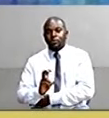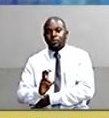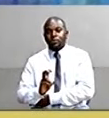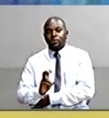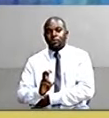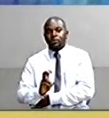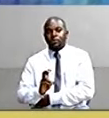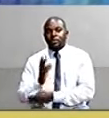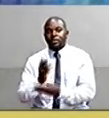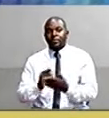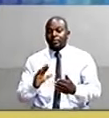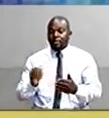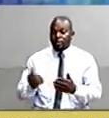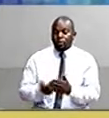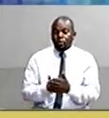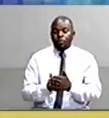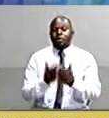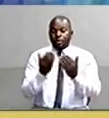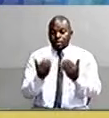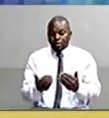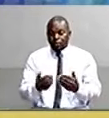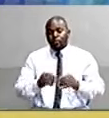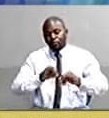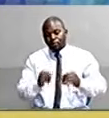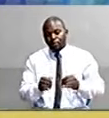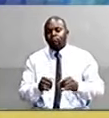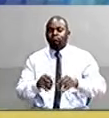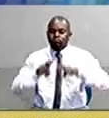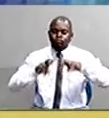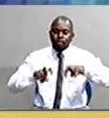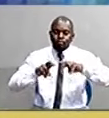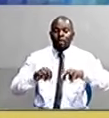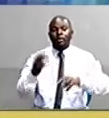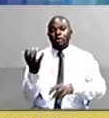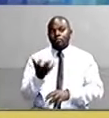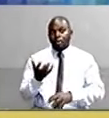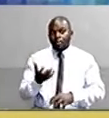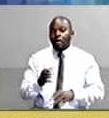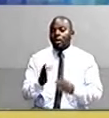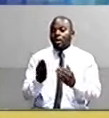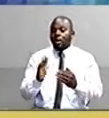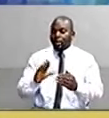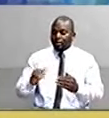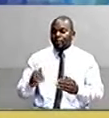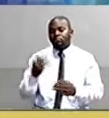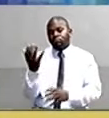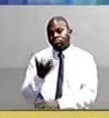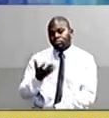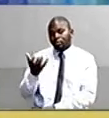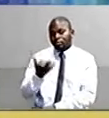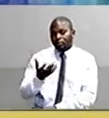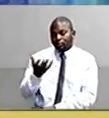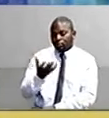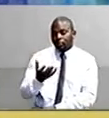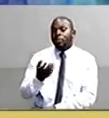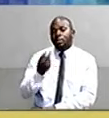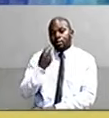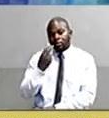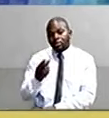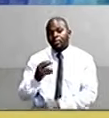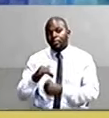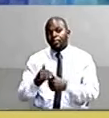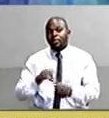which is something fresh, which we are still now trying to go through. And after we've gone through all this, we'll also be